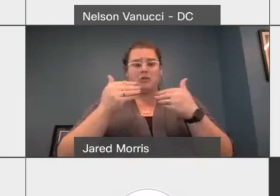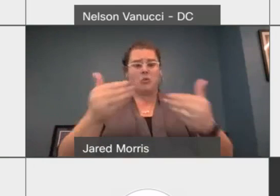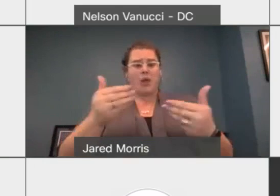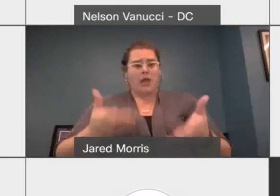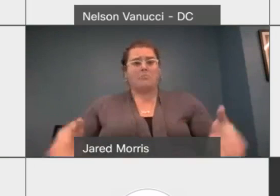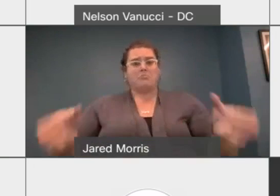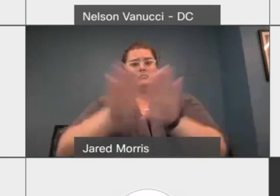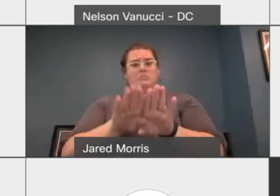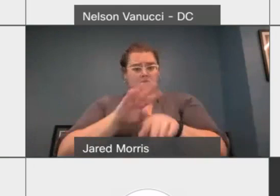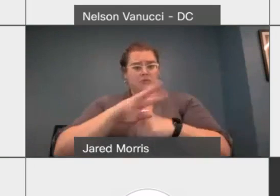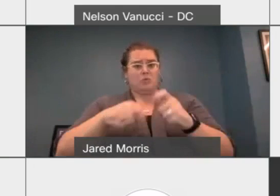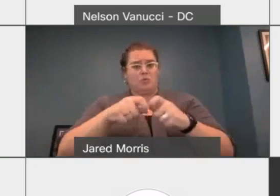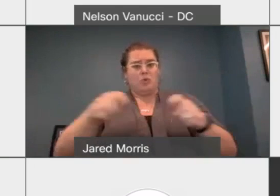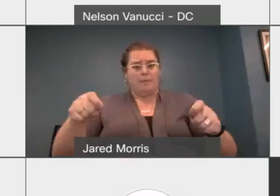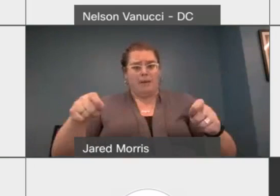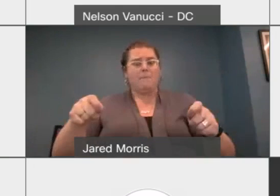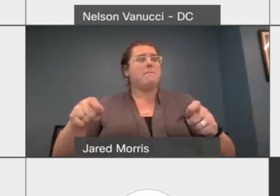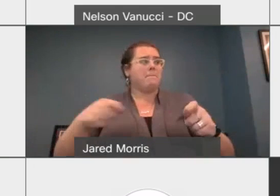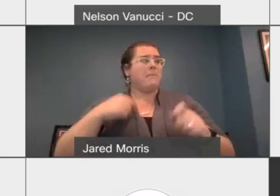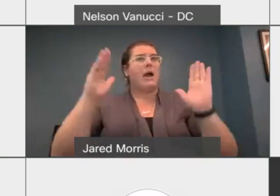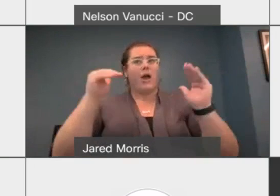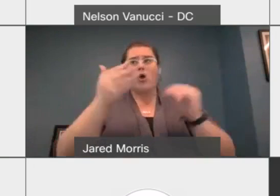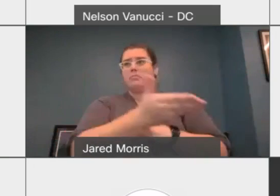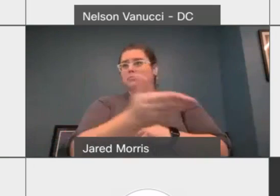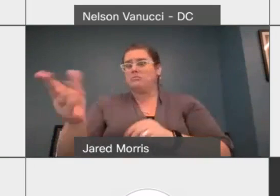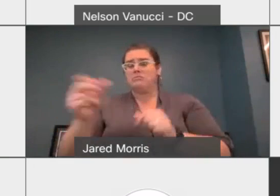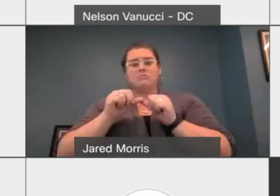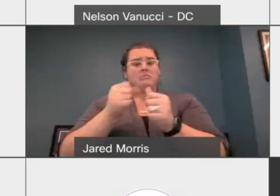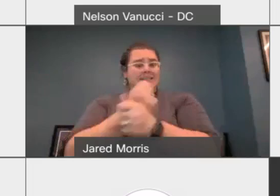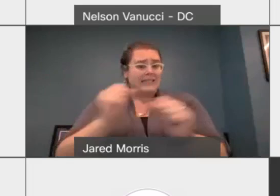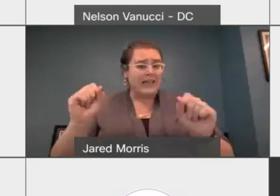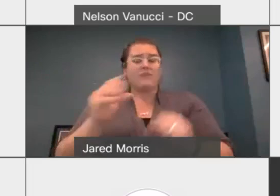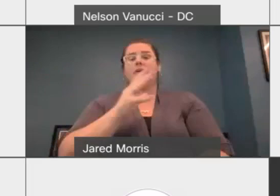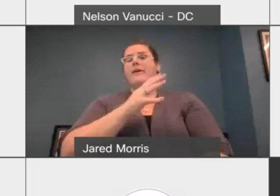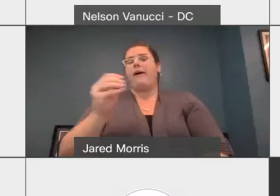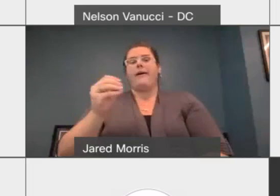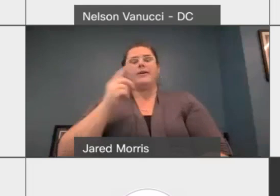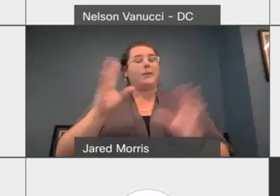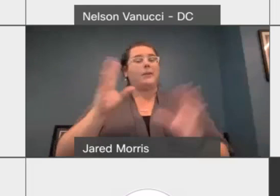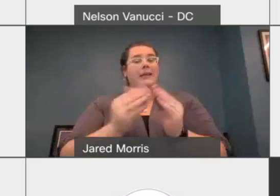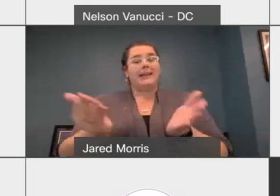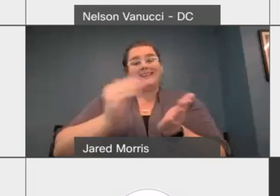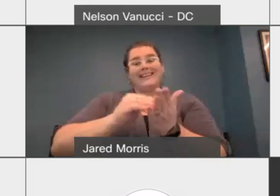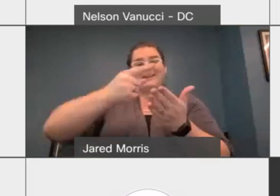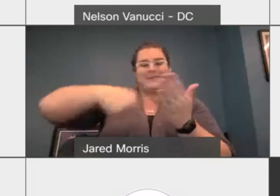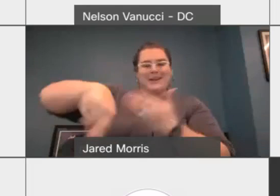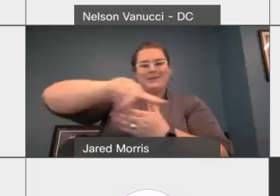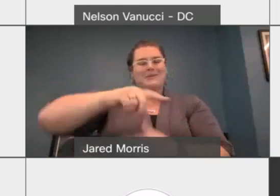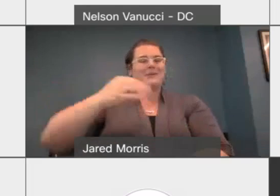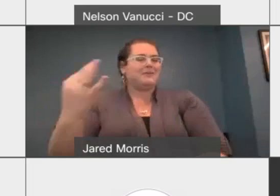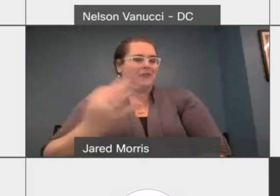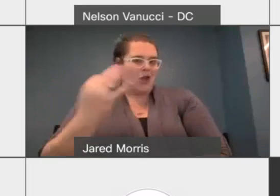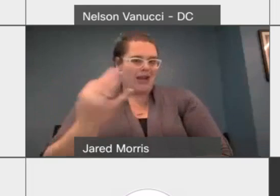safe, and we will meet with you again next Friday. Please get your questions